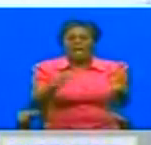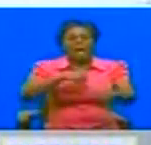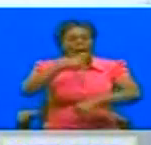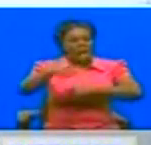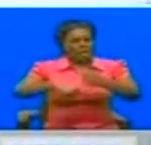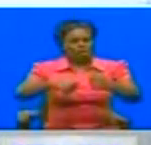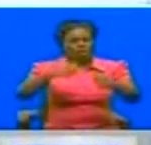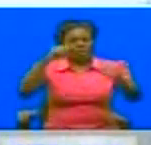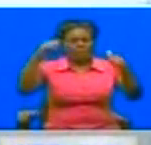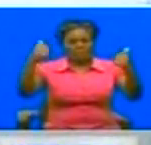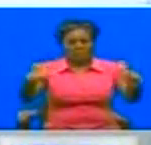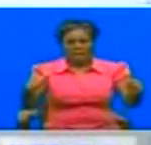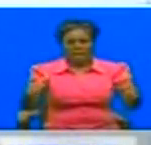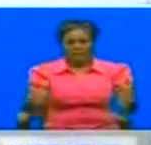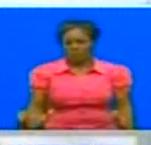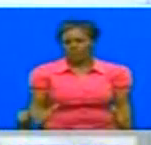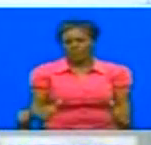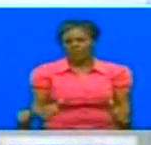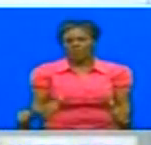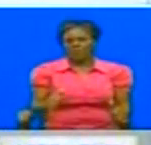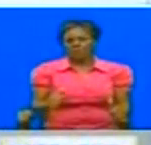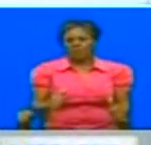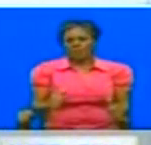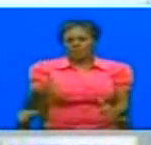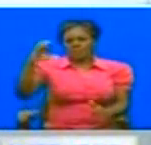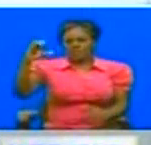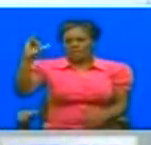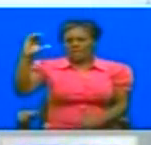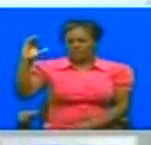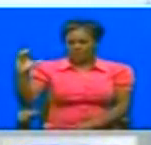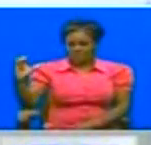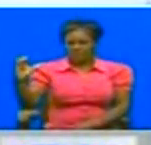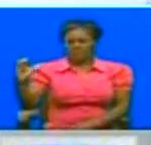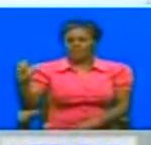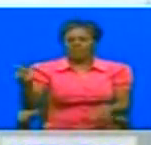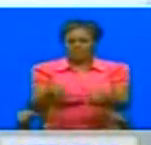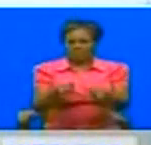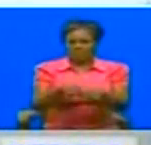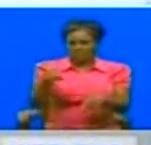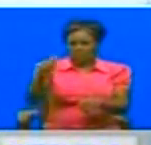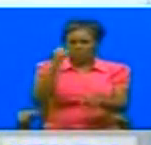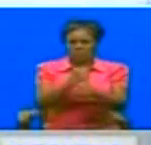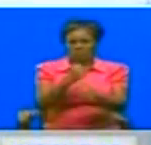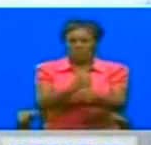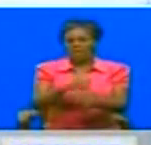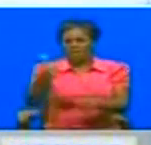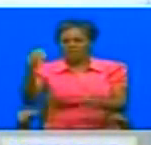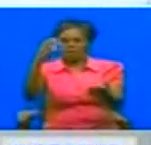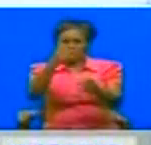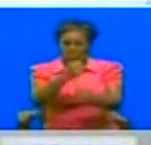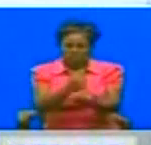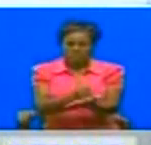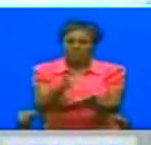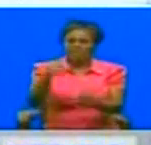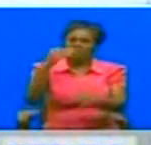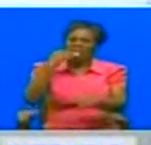action has been taken. We've gotten steps by the CIC, we've gotten steps being taken by the Office of the Ombudsman, who have written